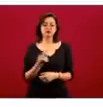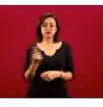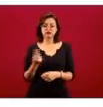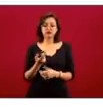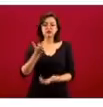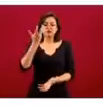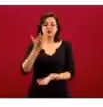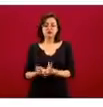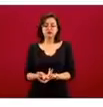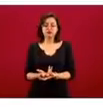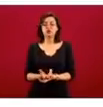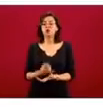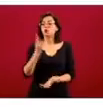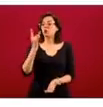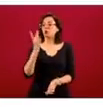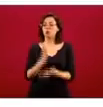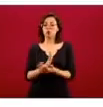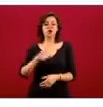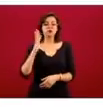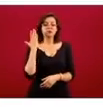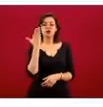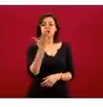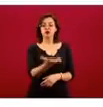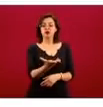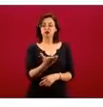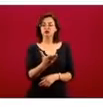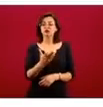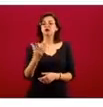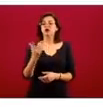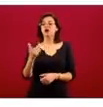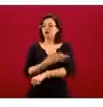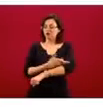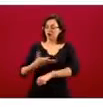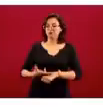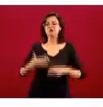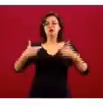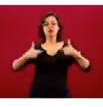So these pregnant women will require a certificate of